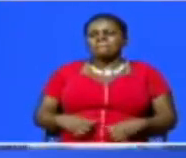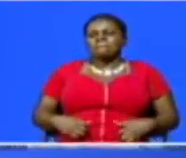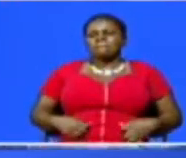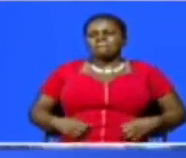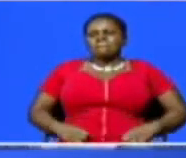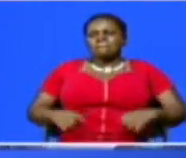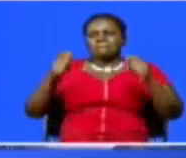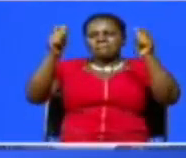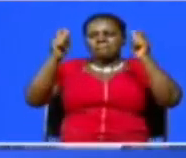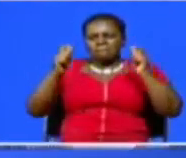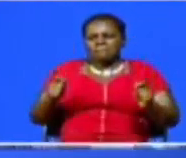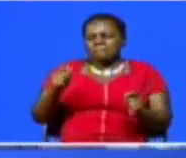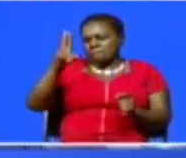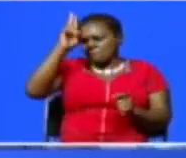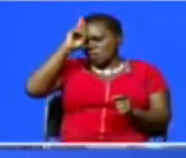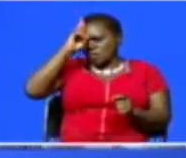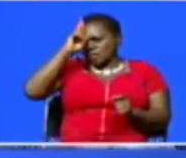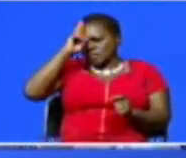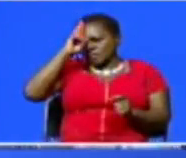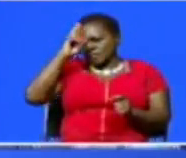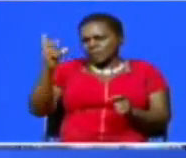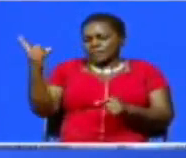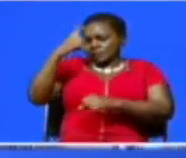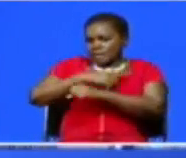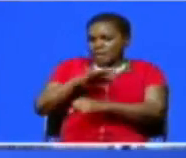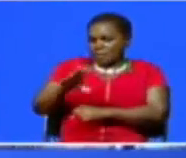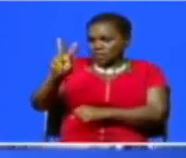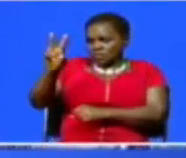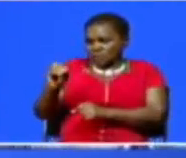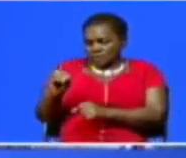notified the police that on that particular day the senator was before the Senate.